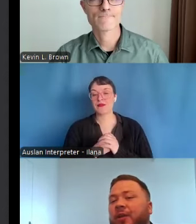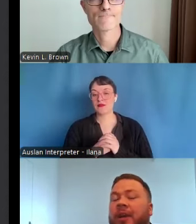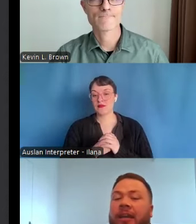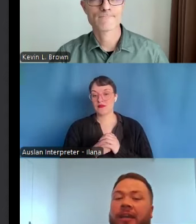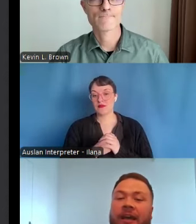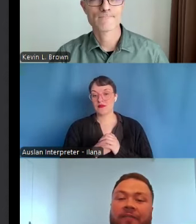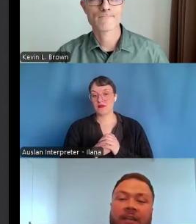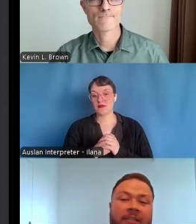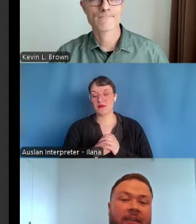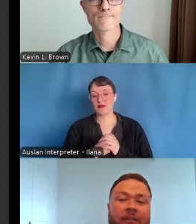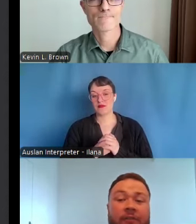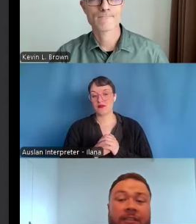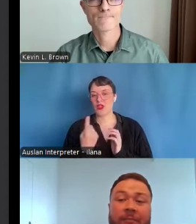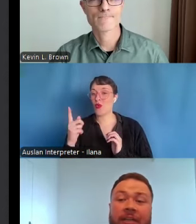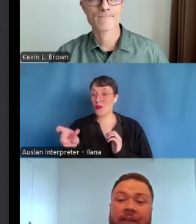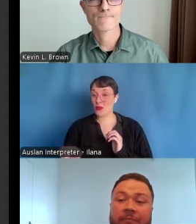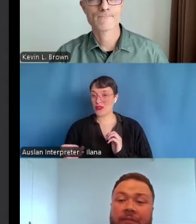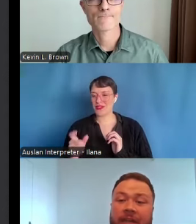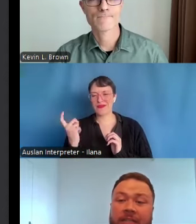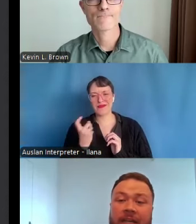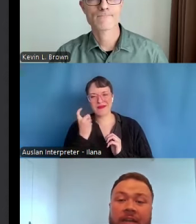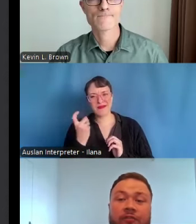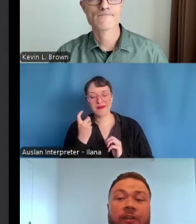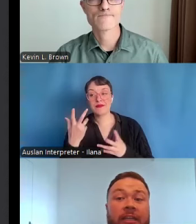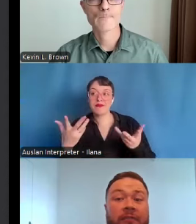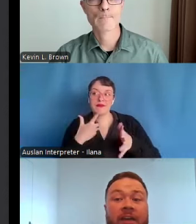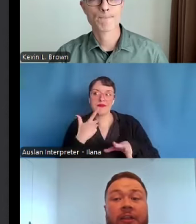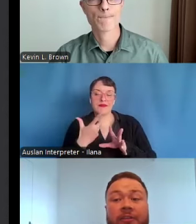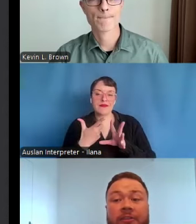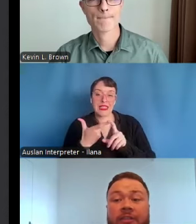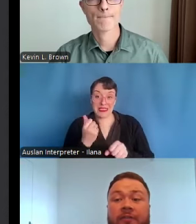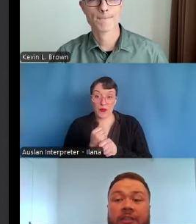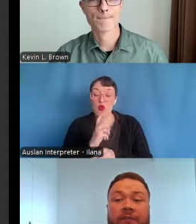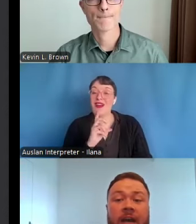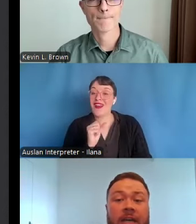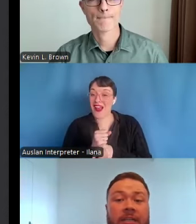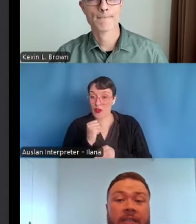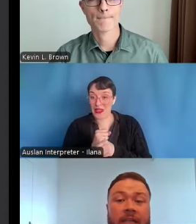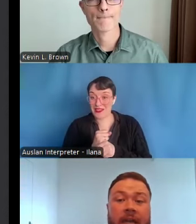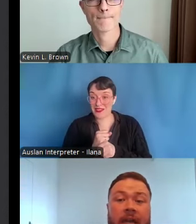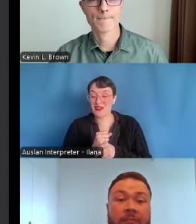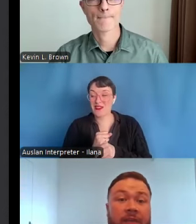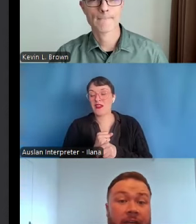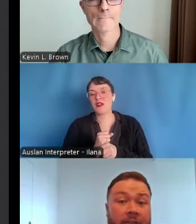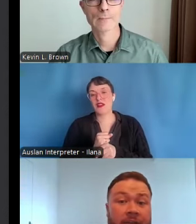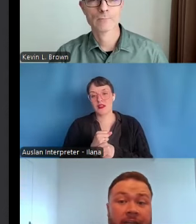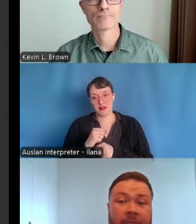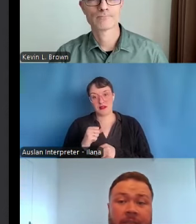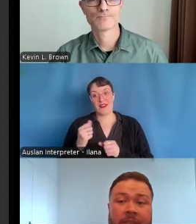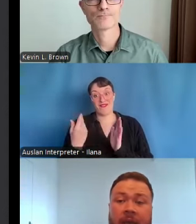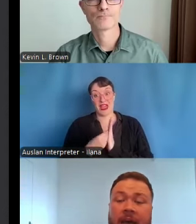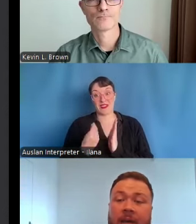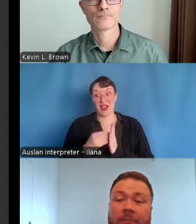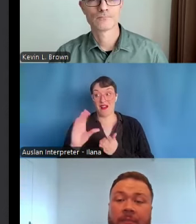to when a funder, for example, a government funder, really values diversified funding